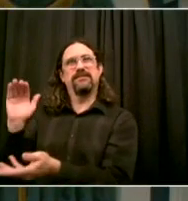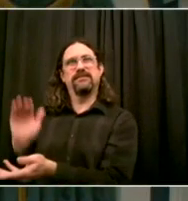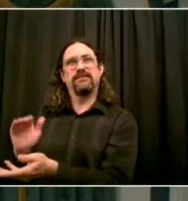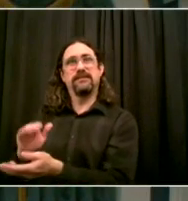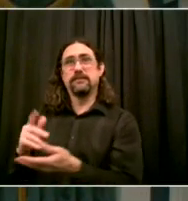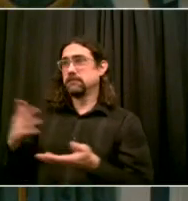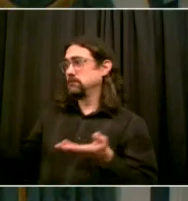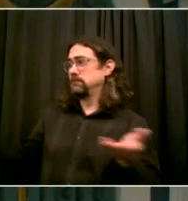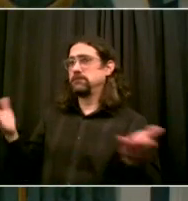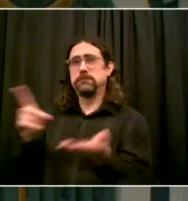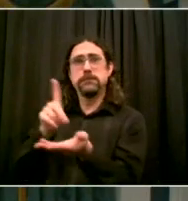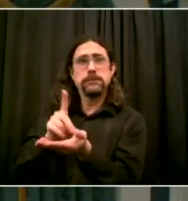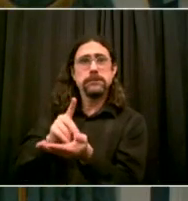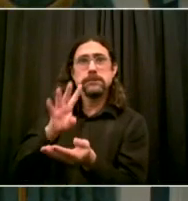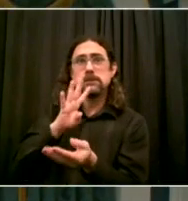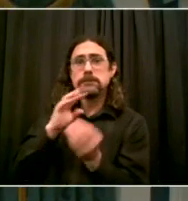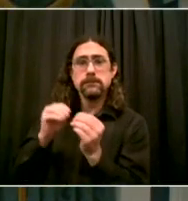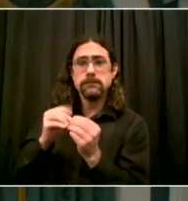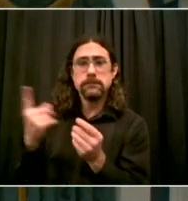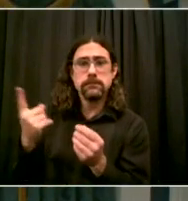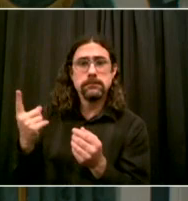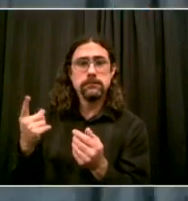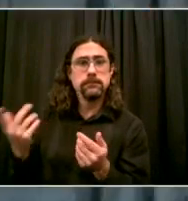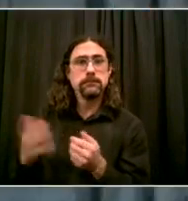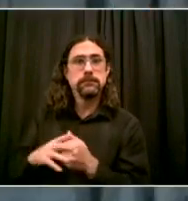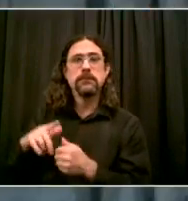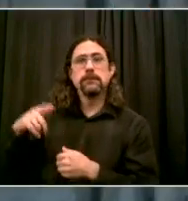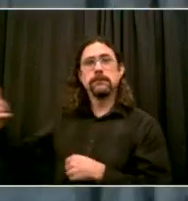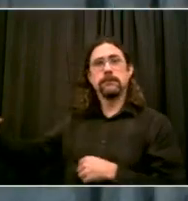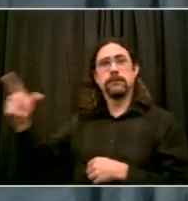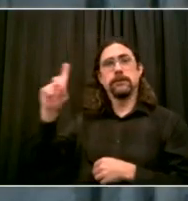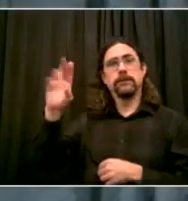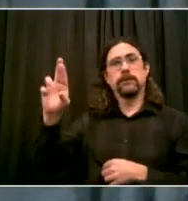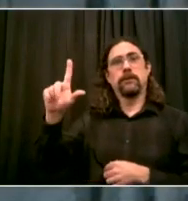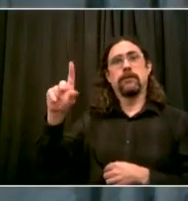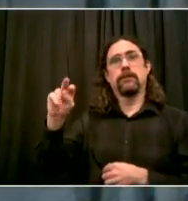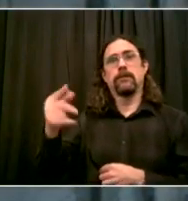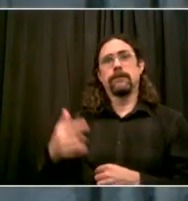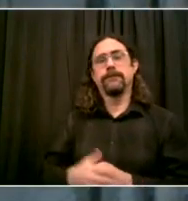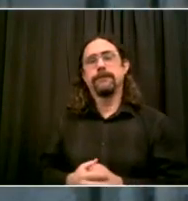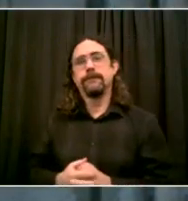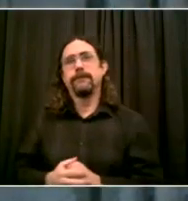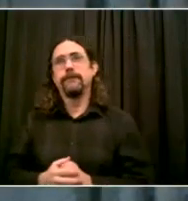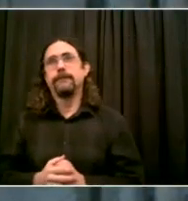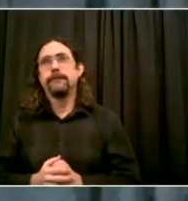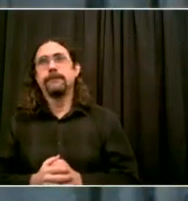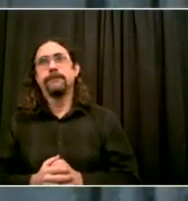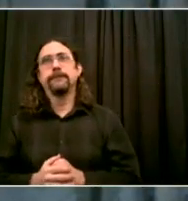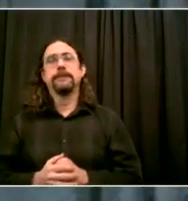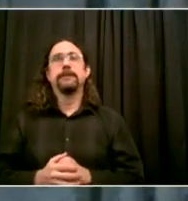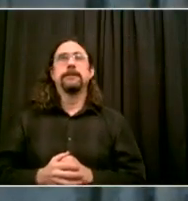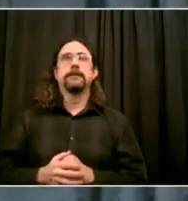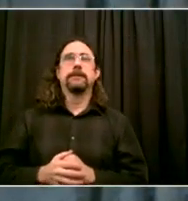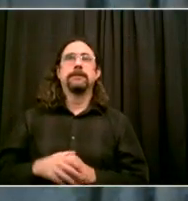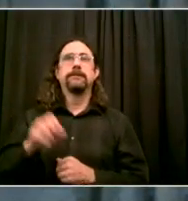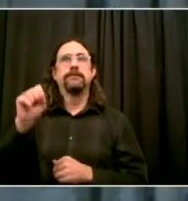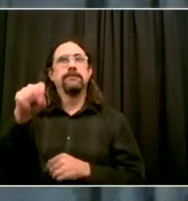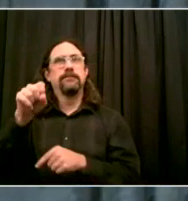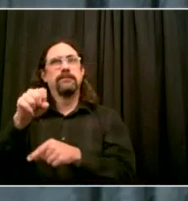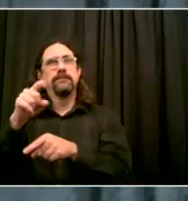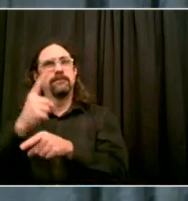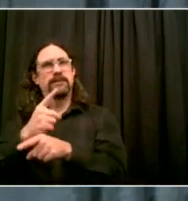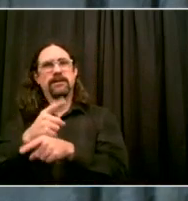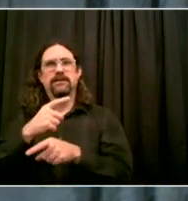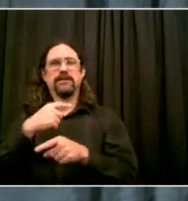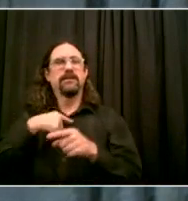for here, too, is have we seen the same type of super spreading events, as the mayor said, localized to a pinpoint location that have plagued other cities, other